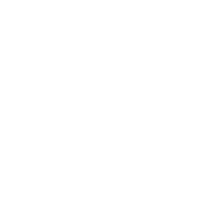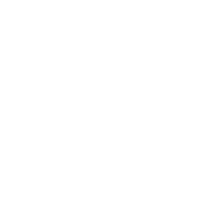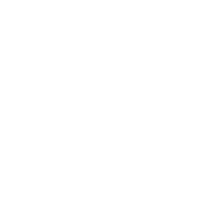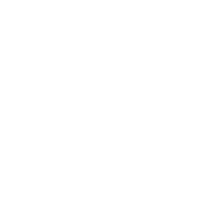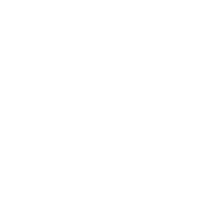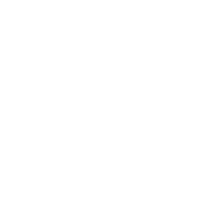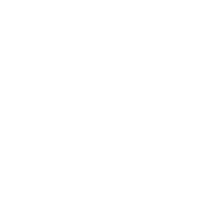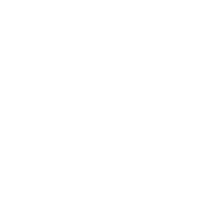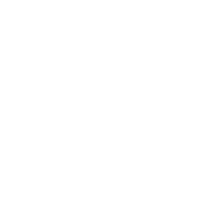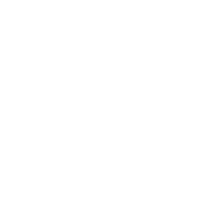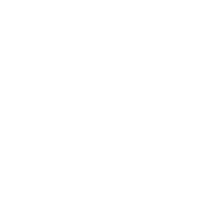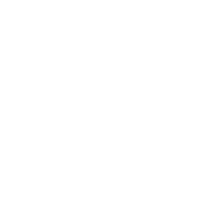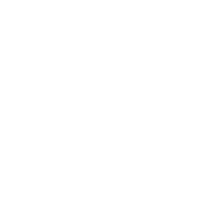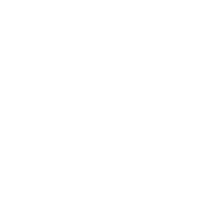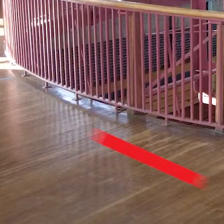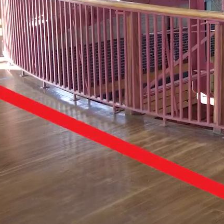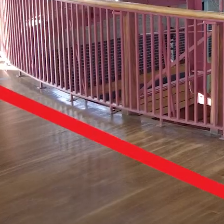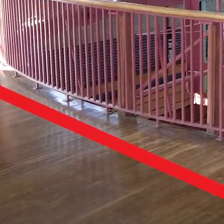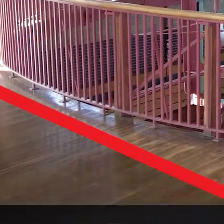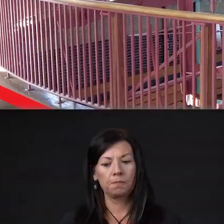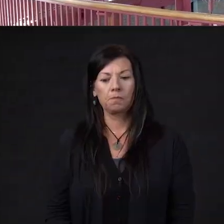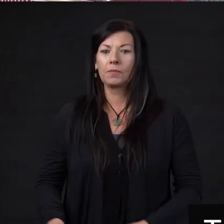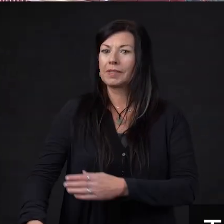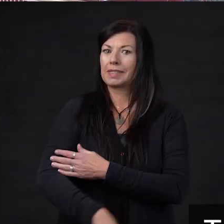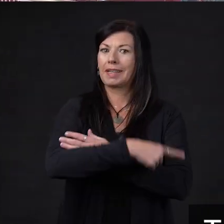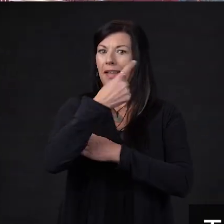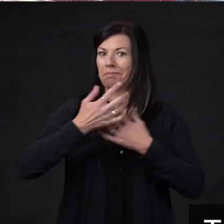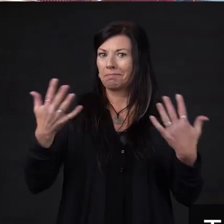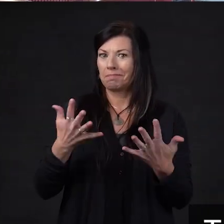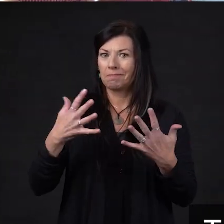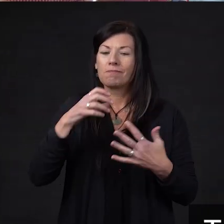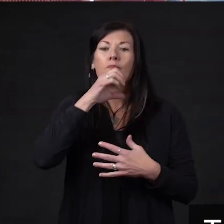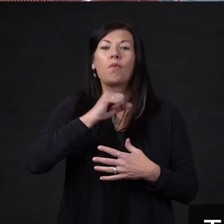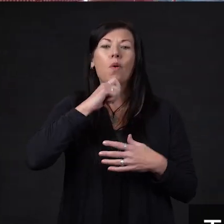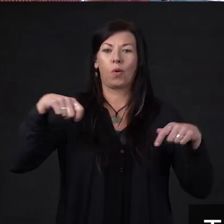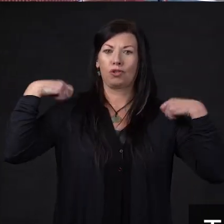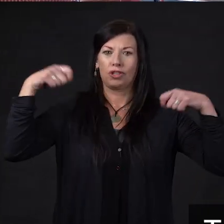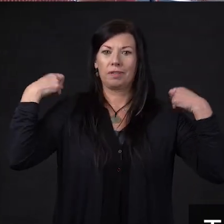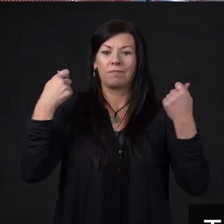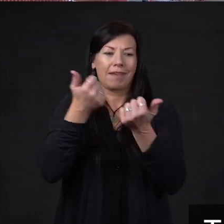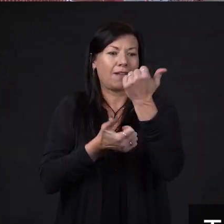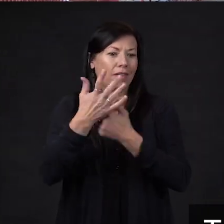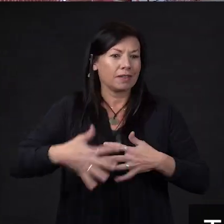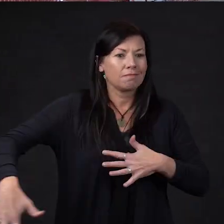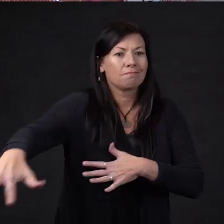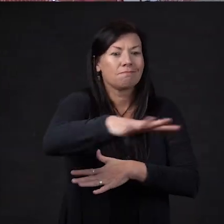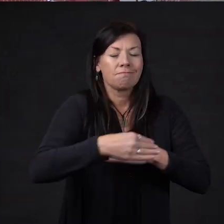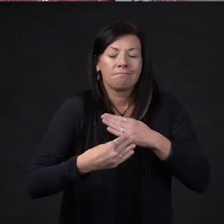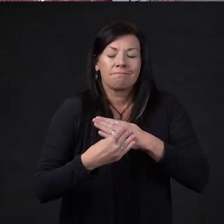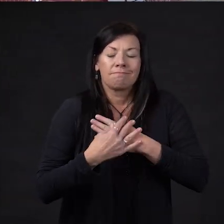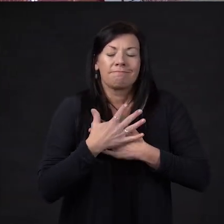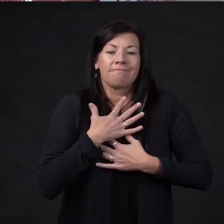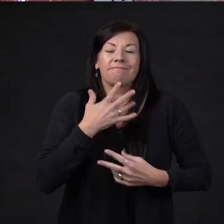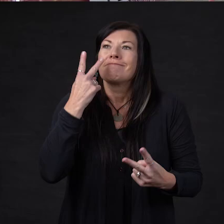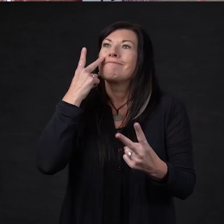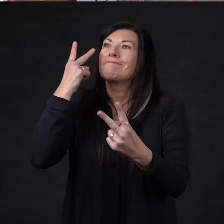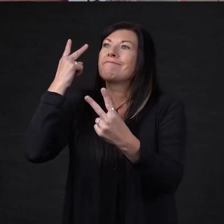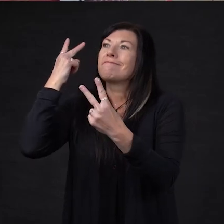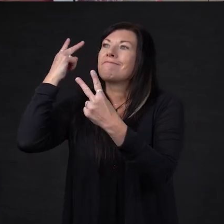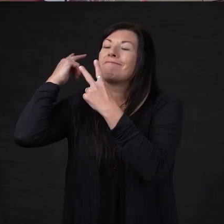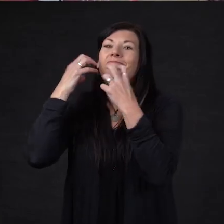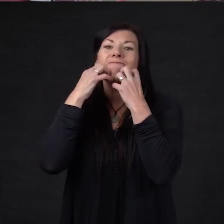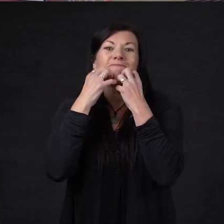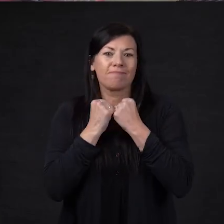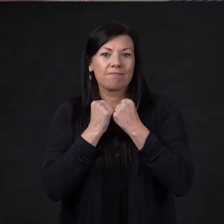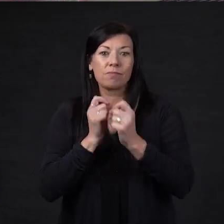From above, a camera moves toward a balcony to reveal a gymnasium. Today, we know it as the old gym. Everything about it fills you